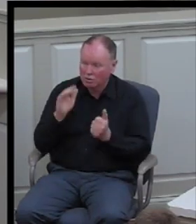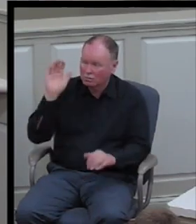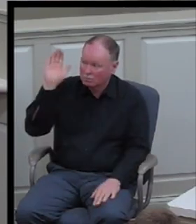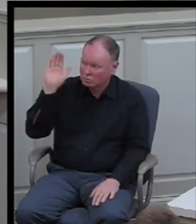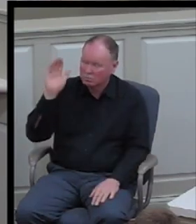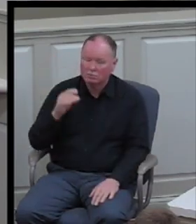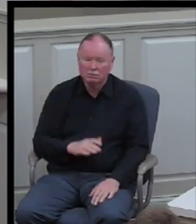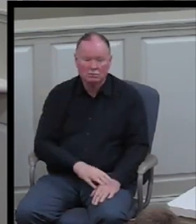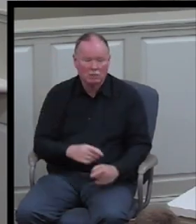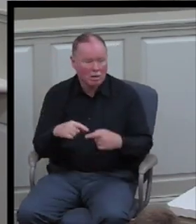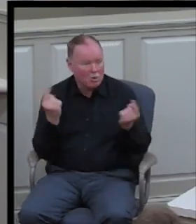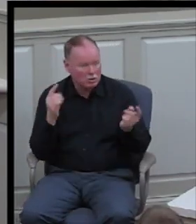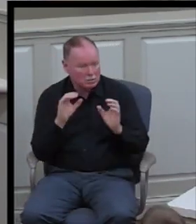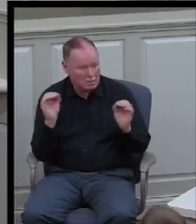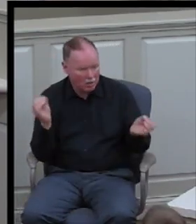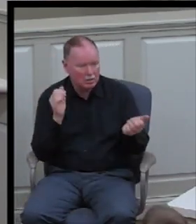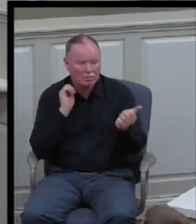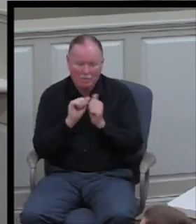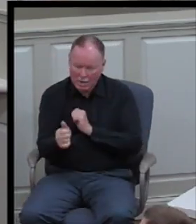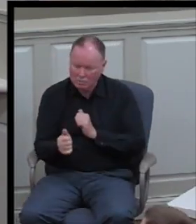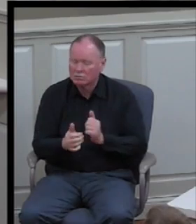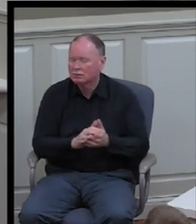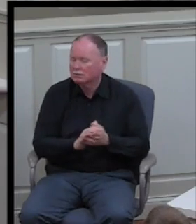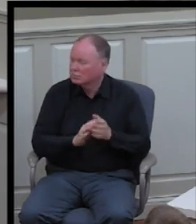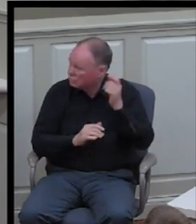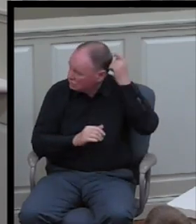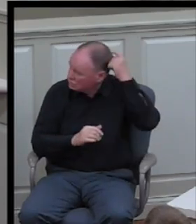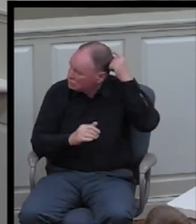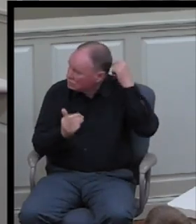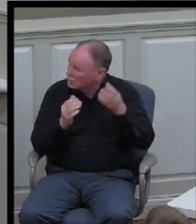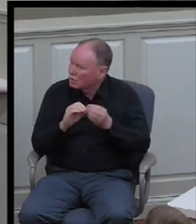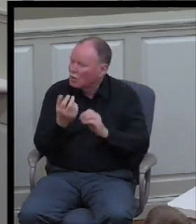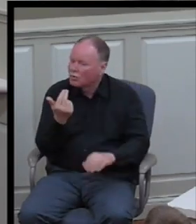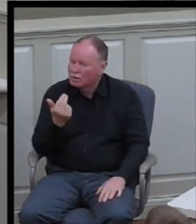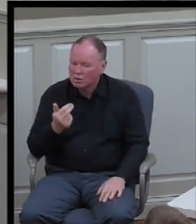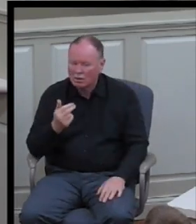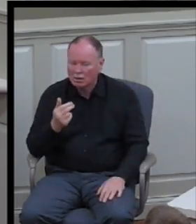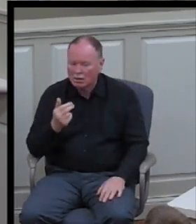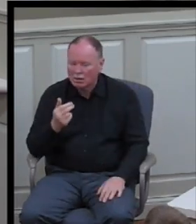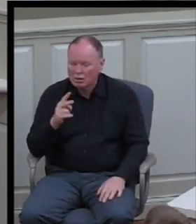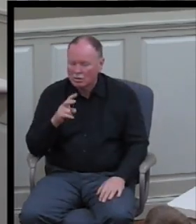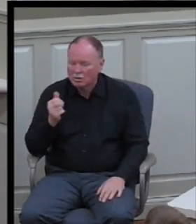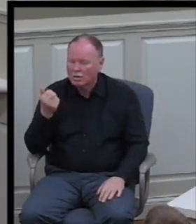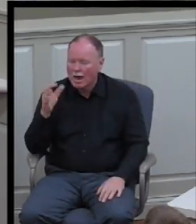aye. Aye. Opposed, like sign. Motion carries. Item 13 is resolution number